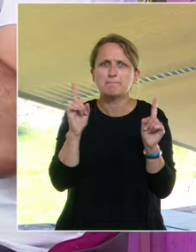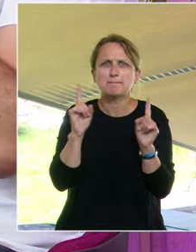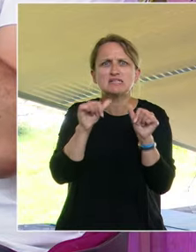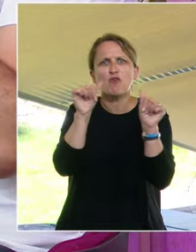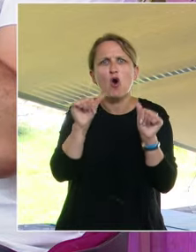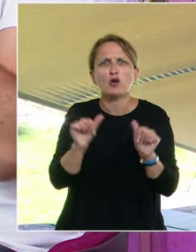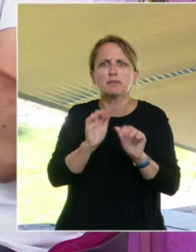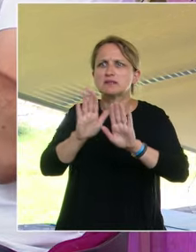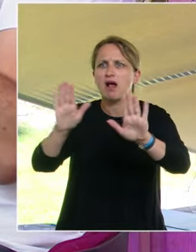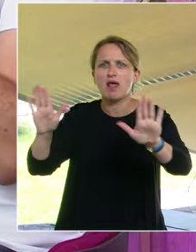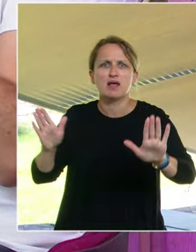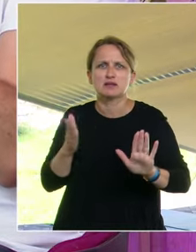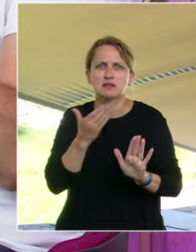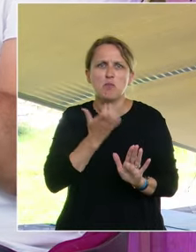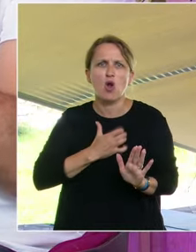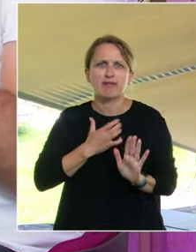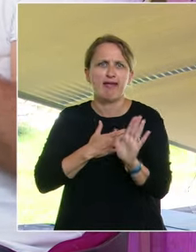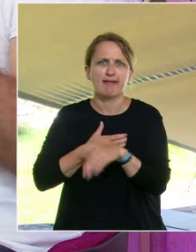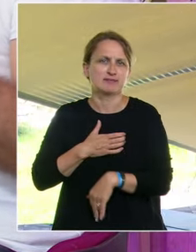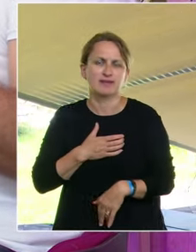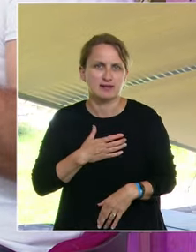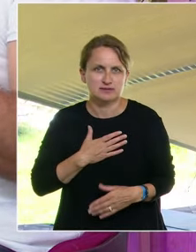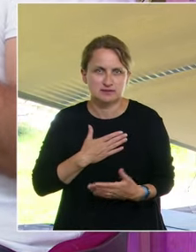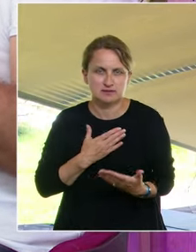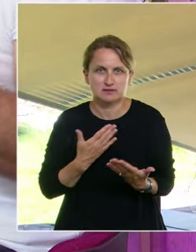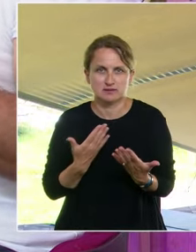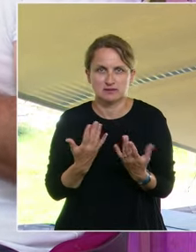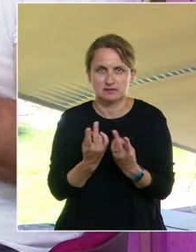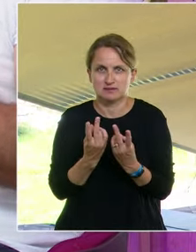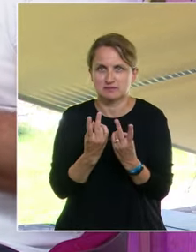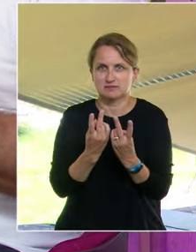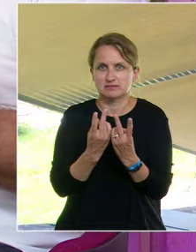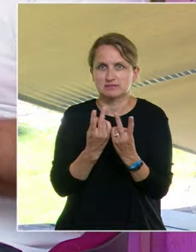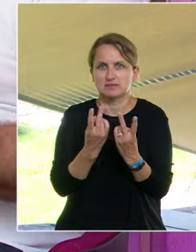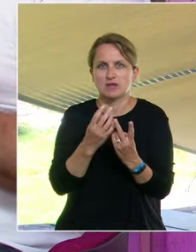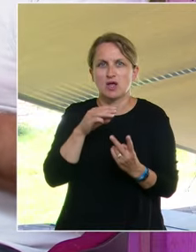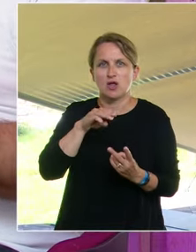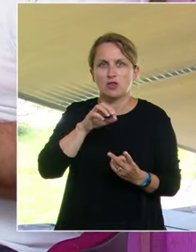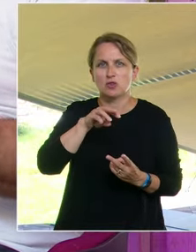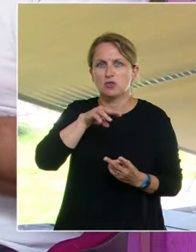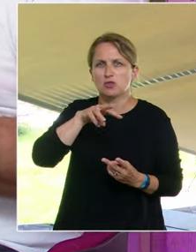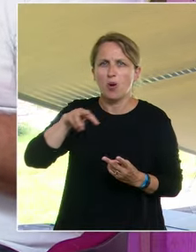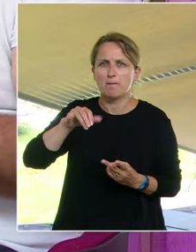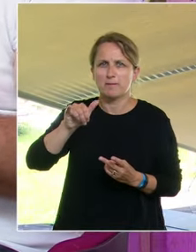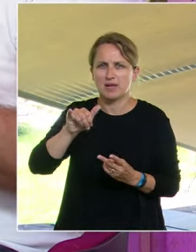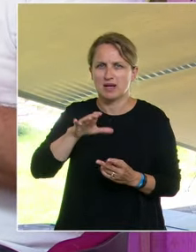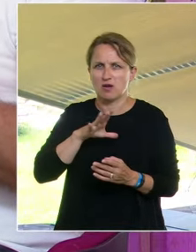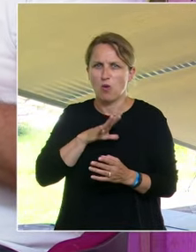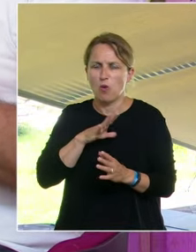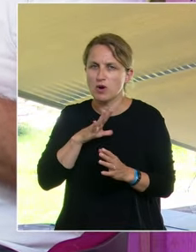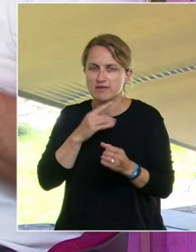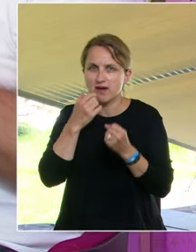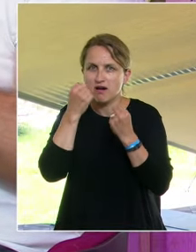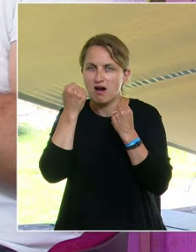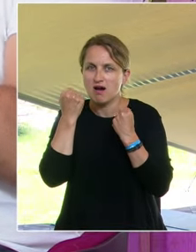developers together, best guys together. Actually, that's a bit of an industry secret, but Tommy had the hardest time in a way, although you would think,